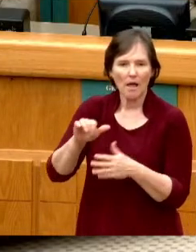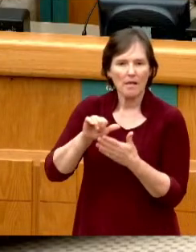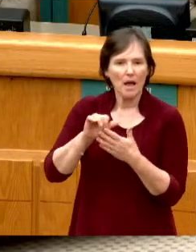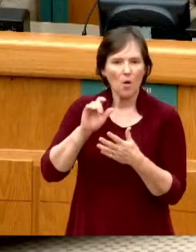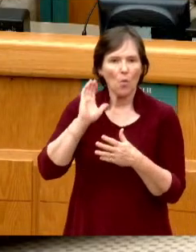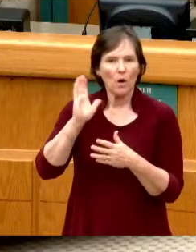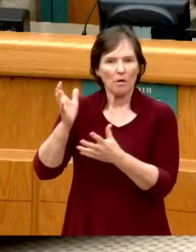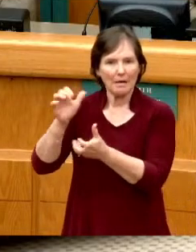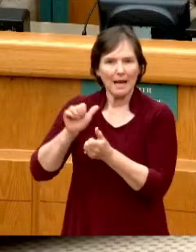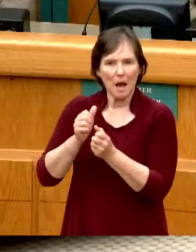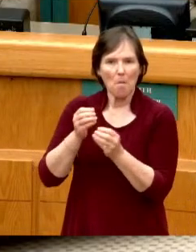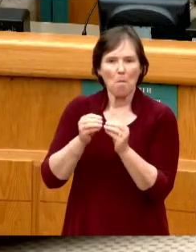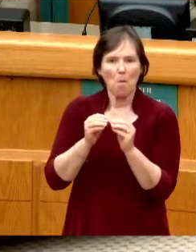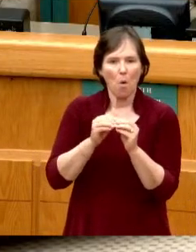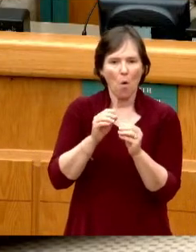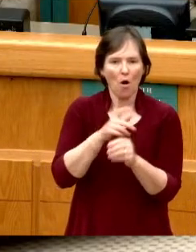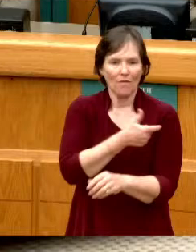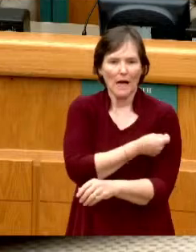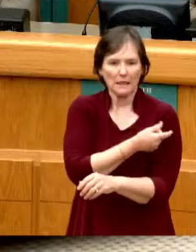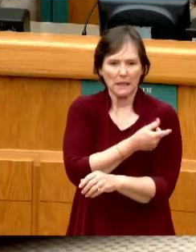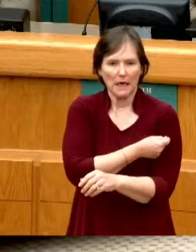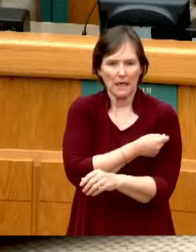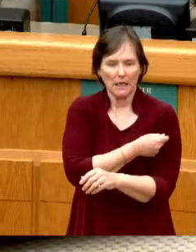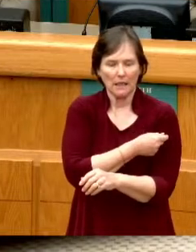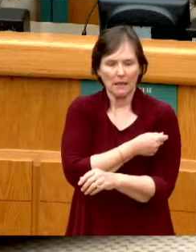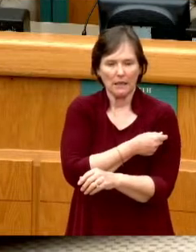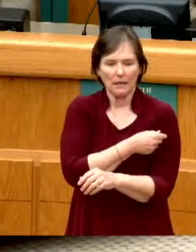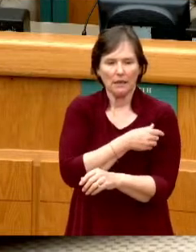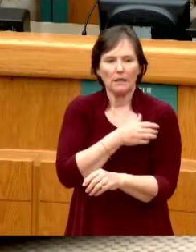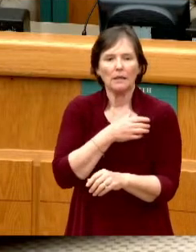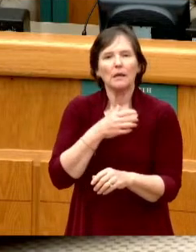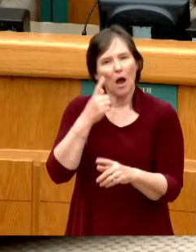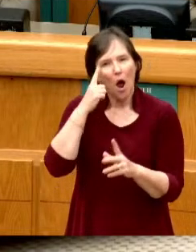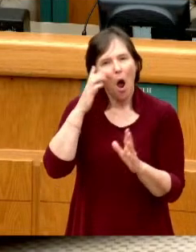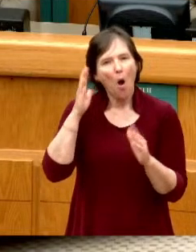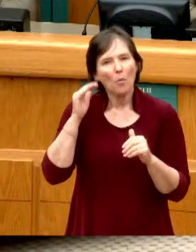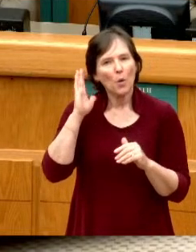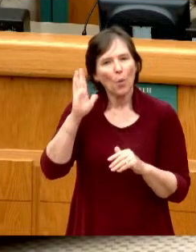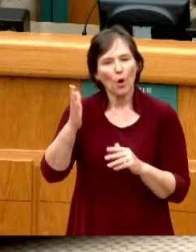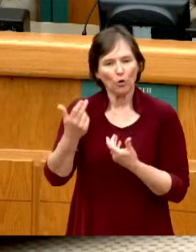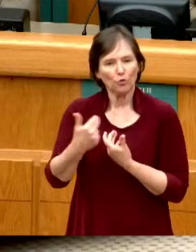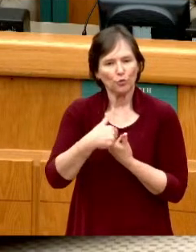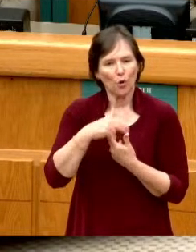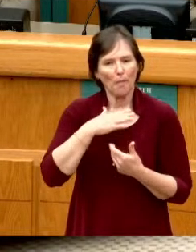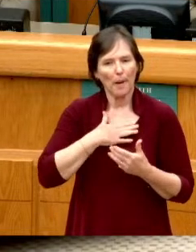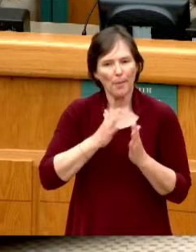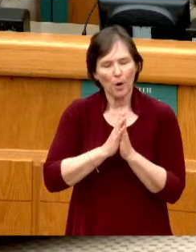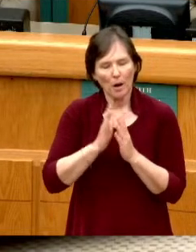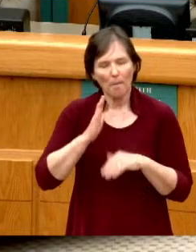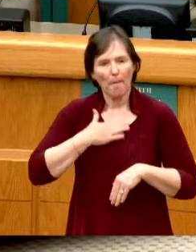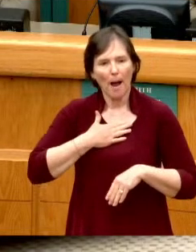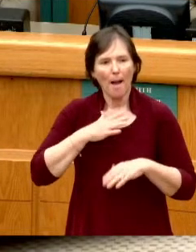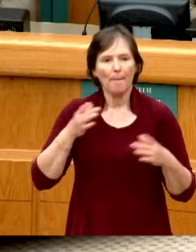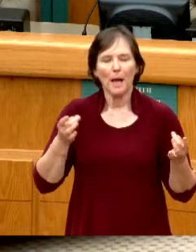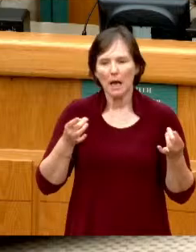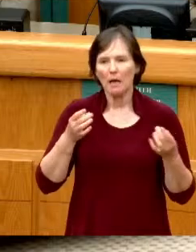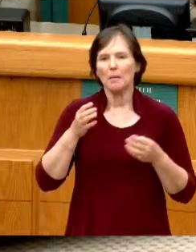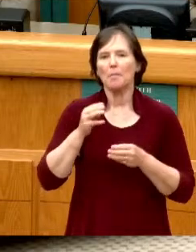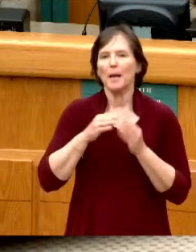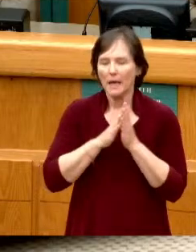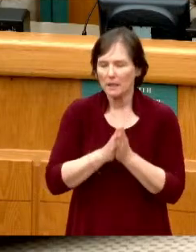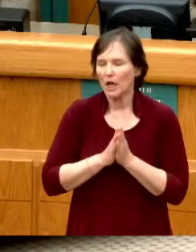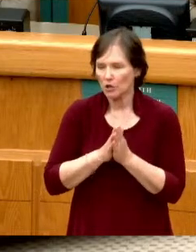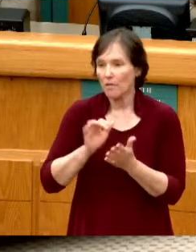It's become my daily meditation, and I hope you will join me in that prayer for our community. I hope and pray for